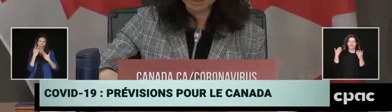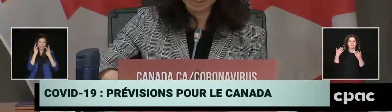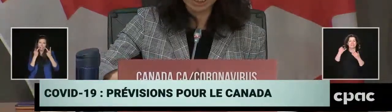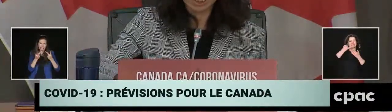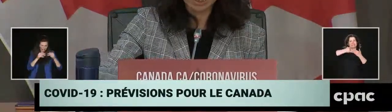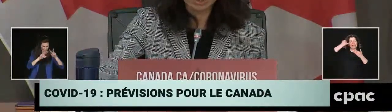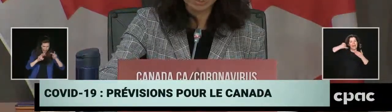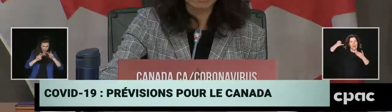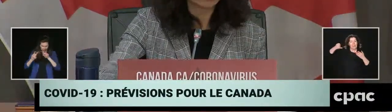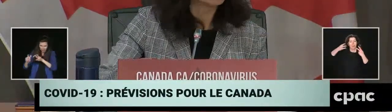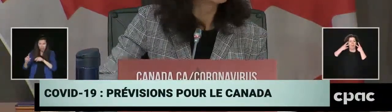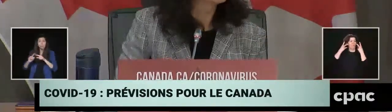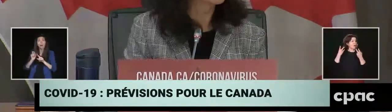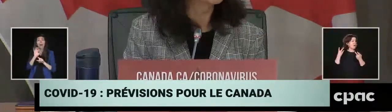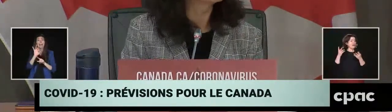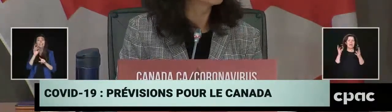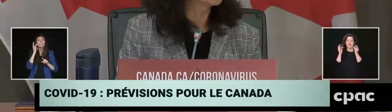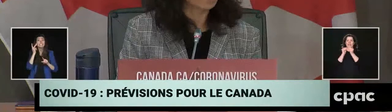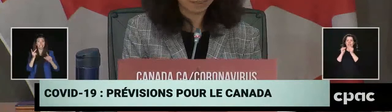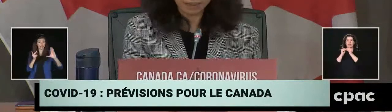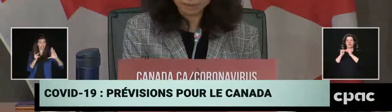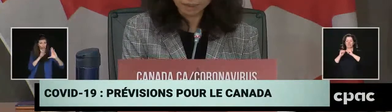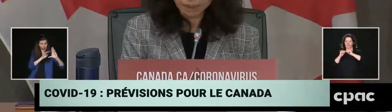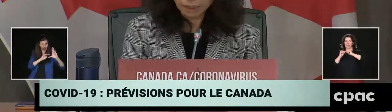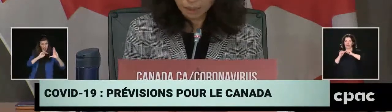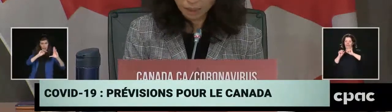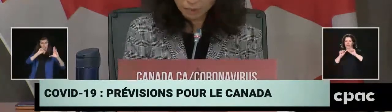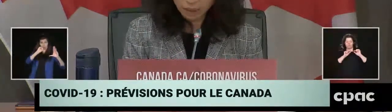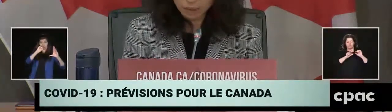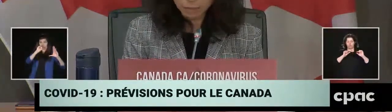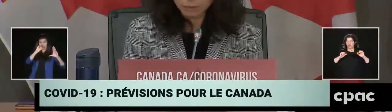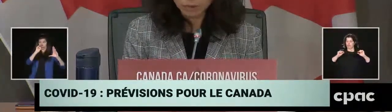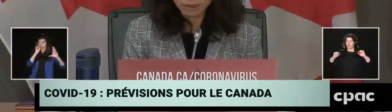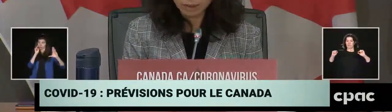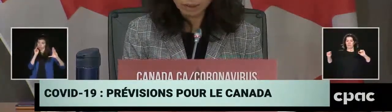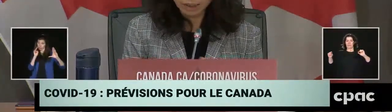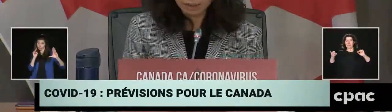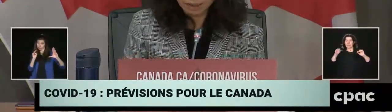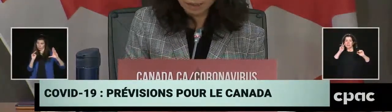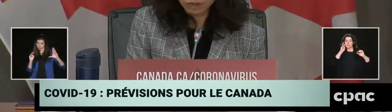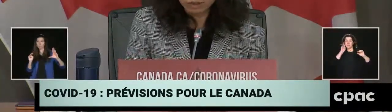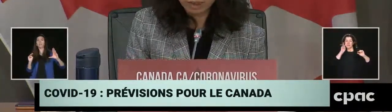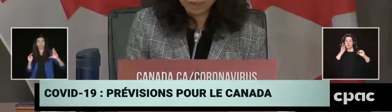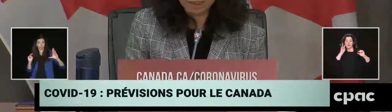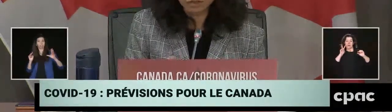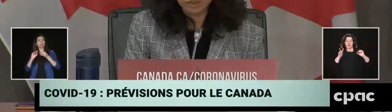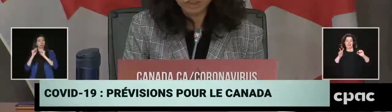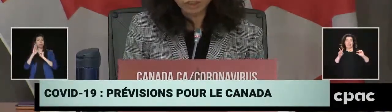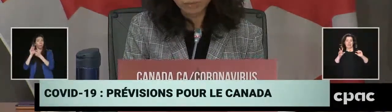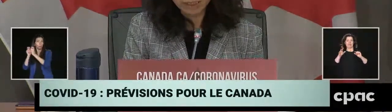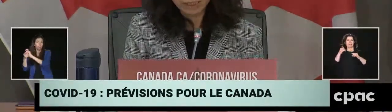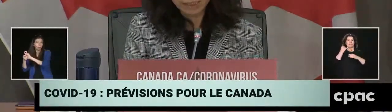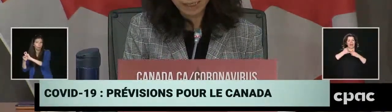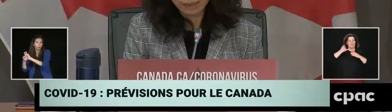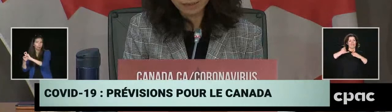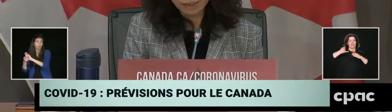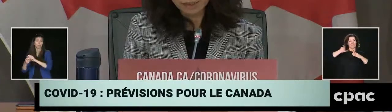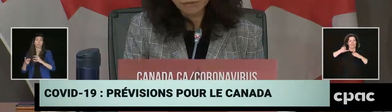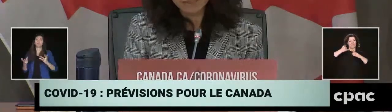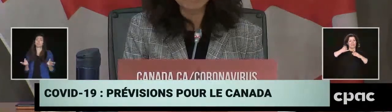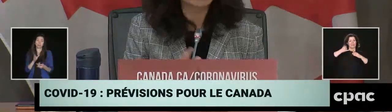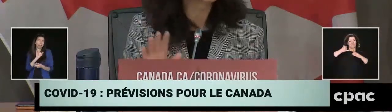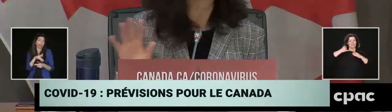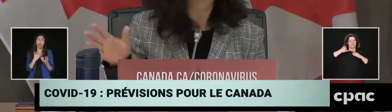you actually slide yourself across to that y-axis. But this is used as illustration, but as I